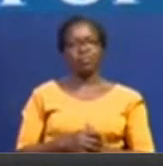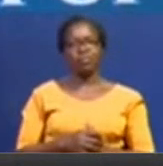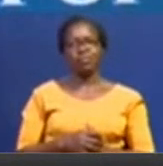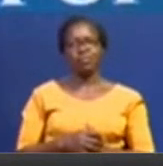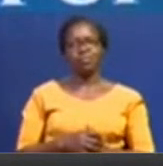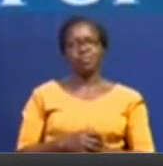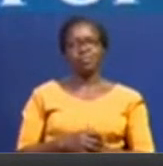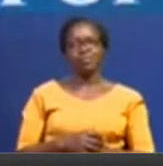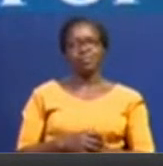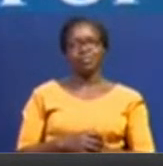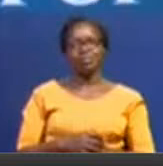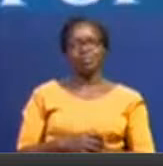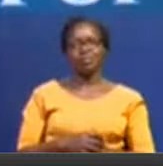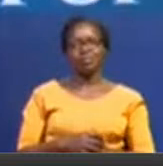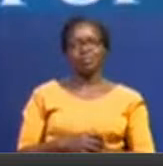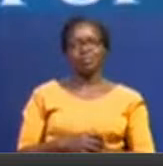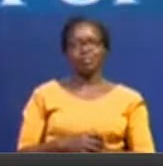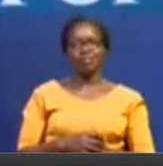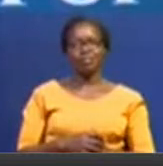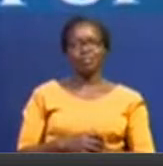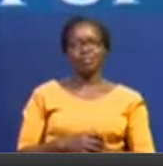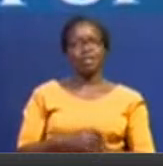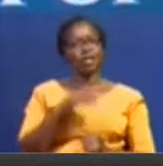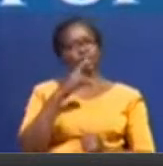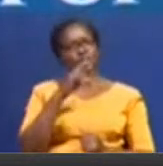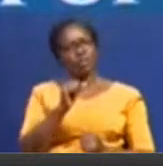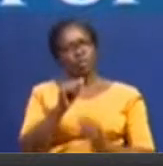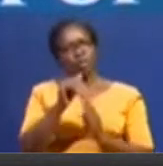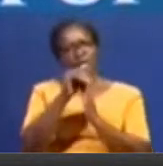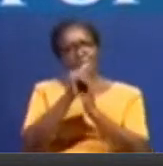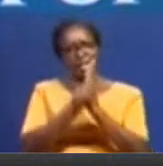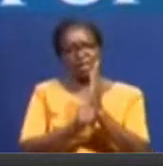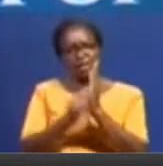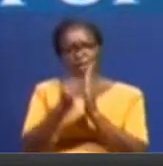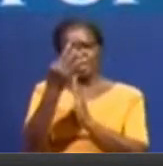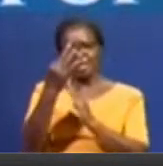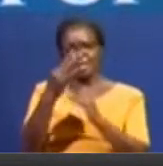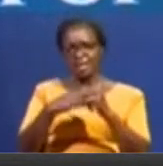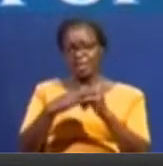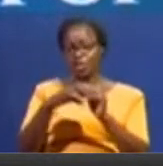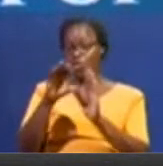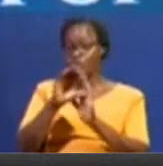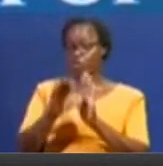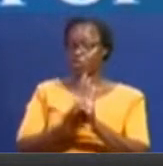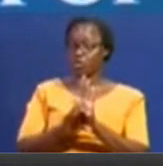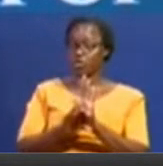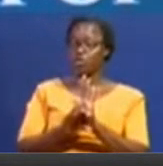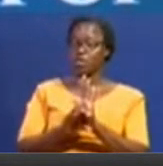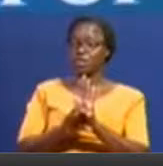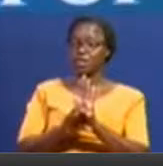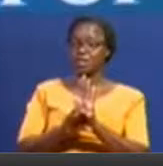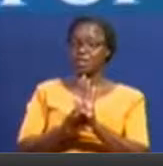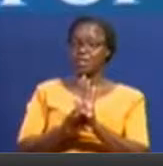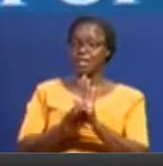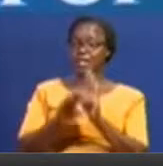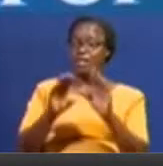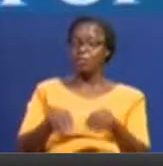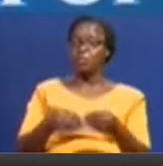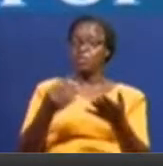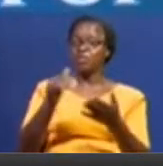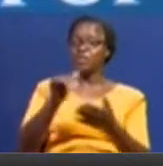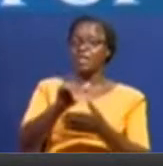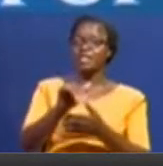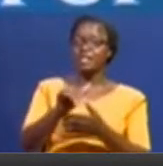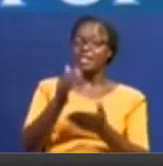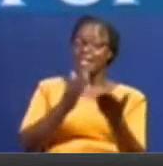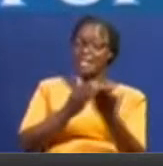morning. Yes. So, Article 38 of the Constitution provides the right